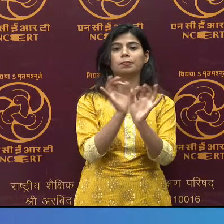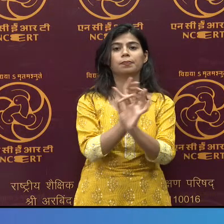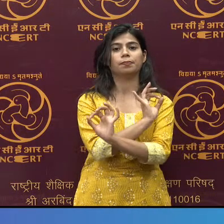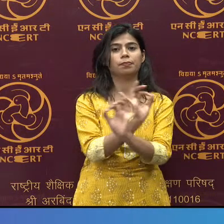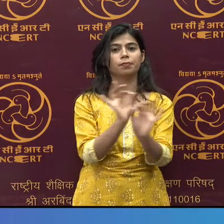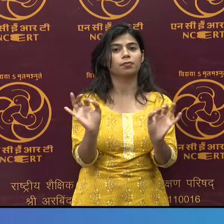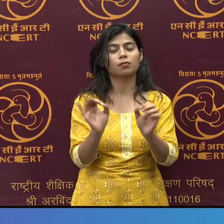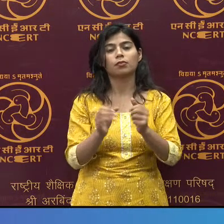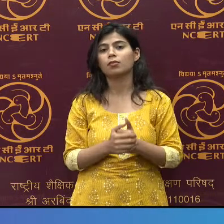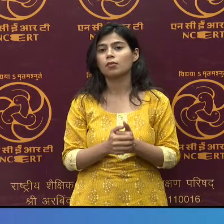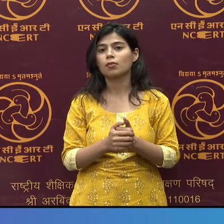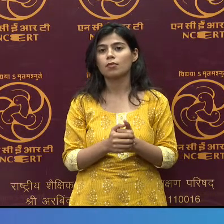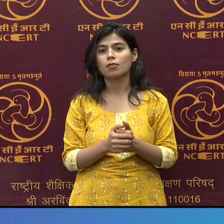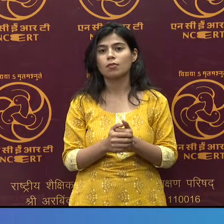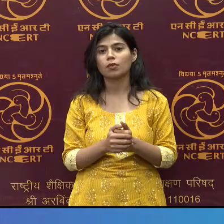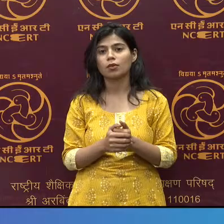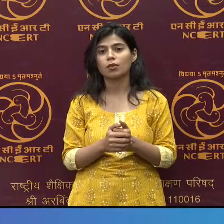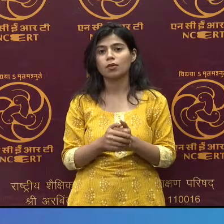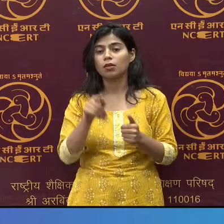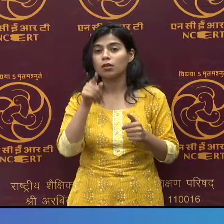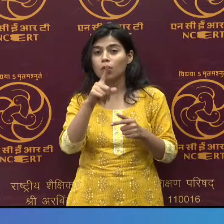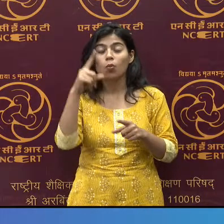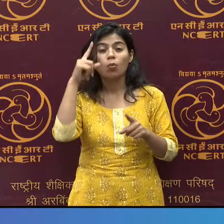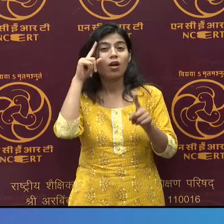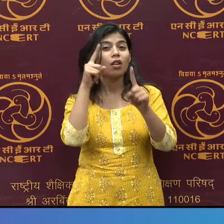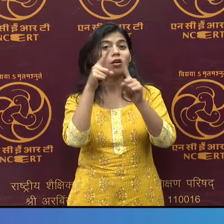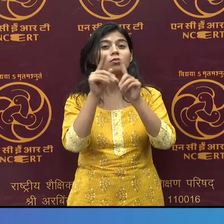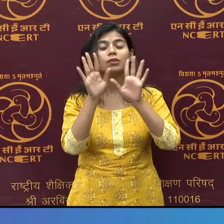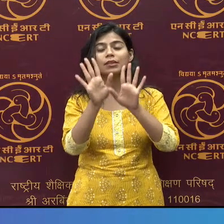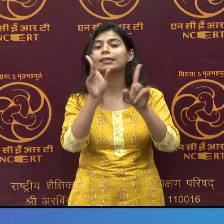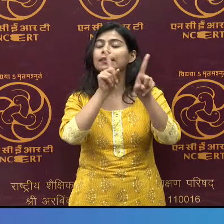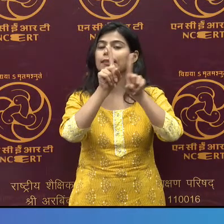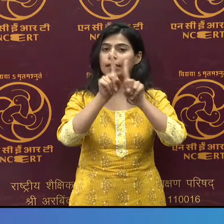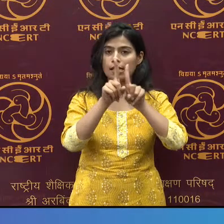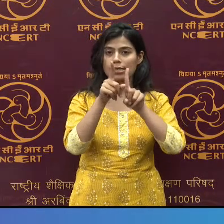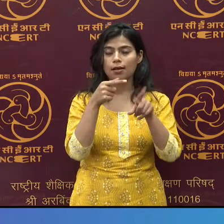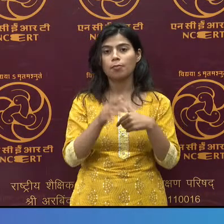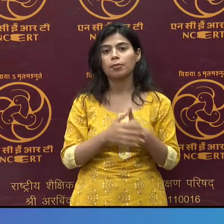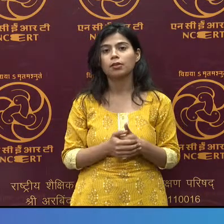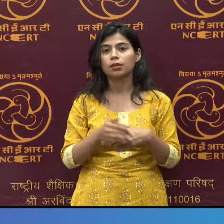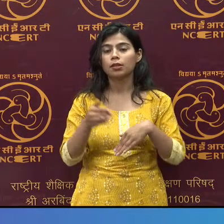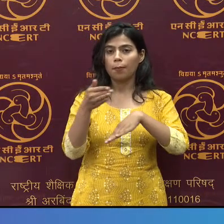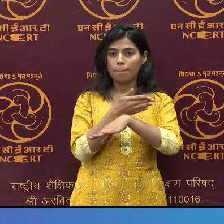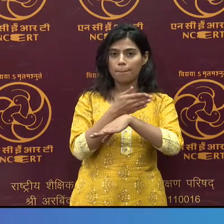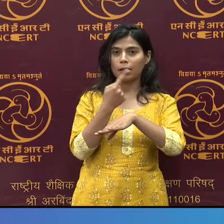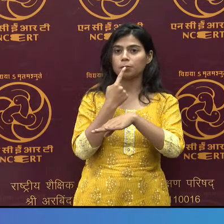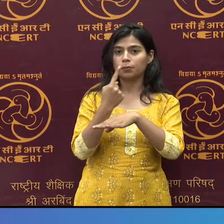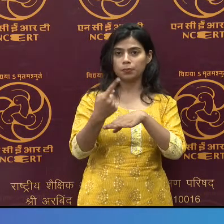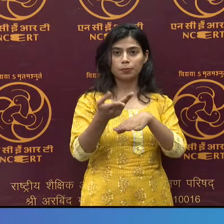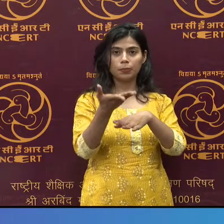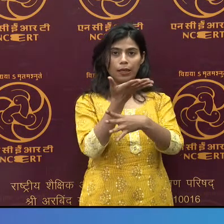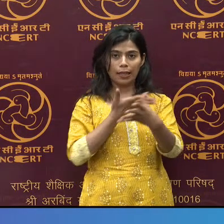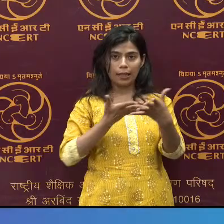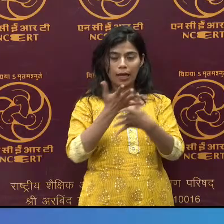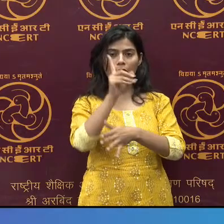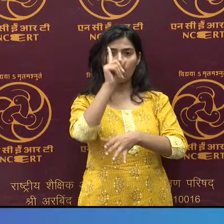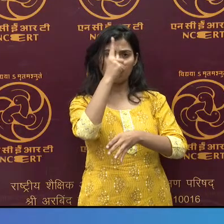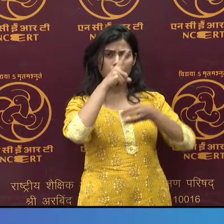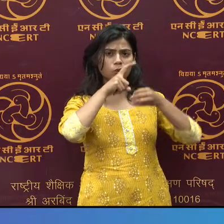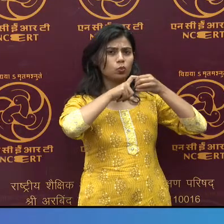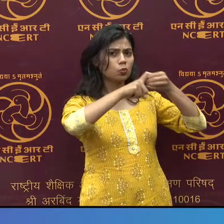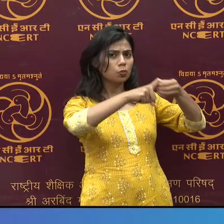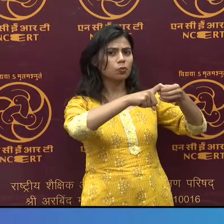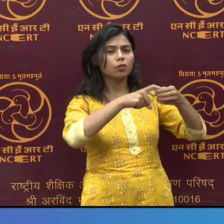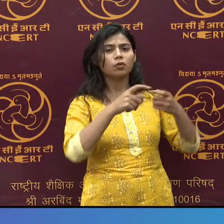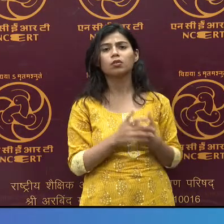So I think we are done in terms of what is expected. Let's do an example. Ma'am, before we discuss the example, I have a question. Yes. What